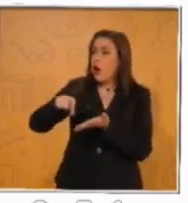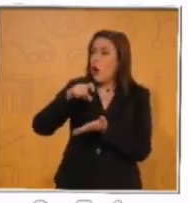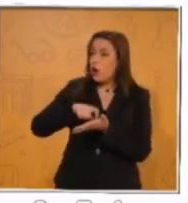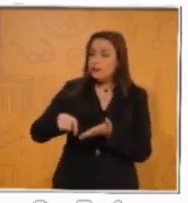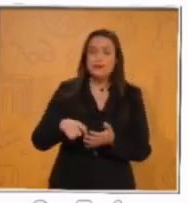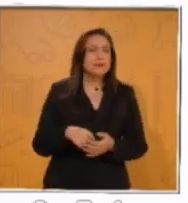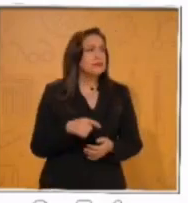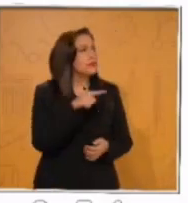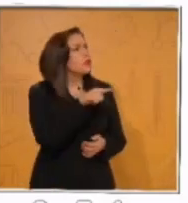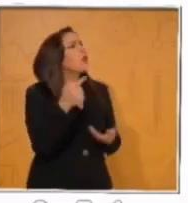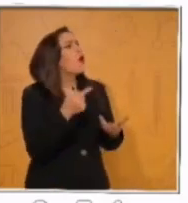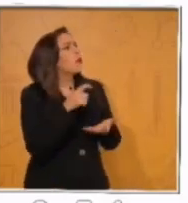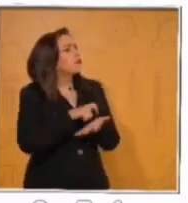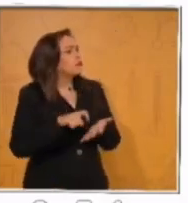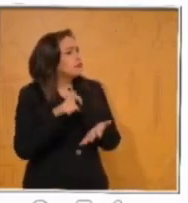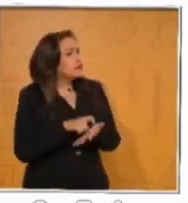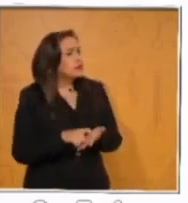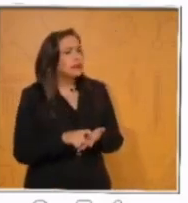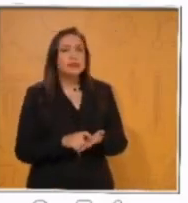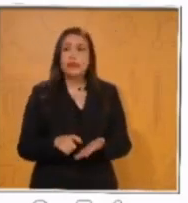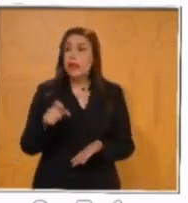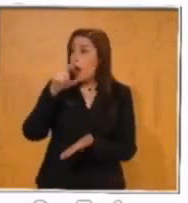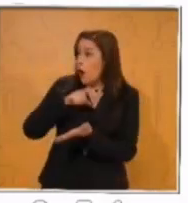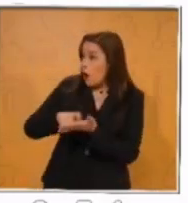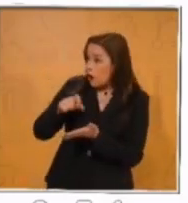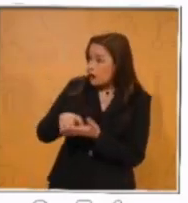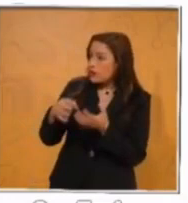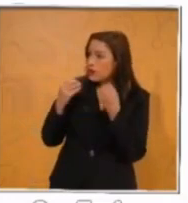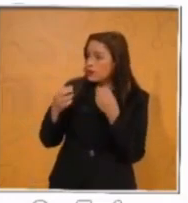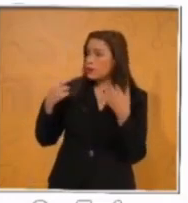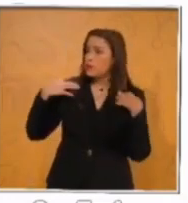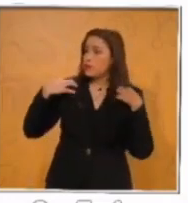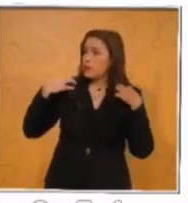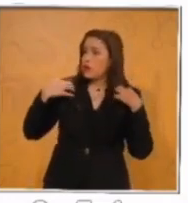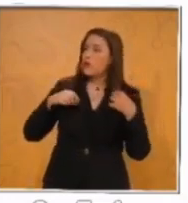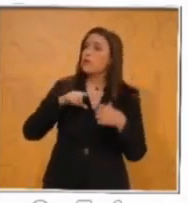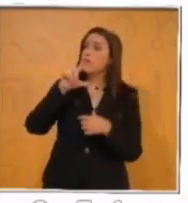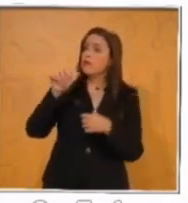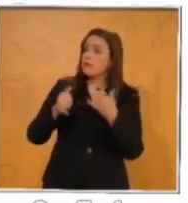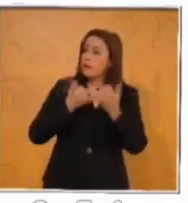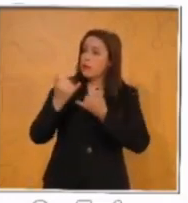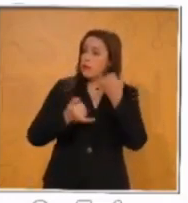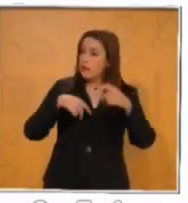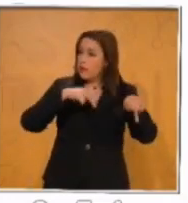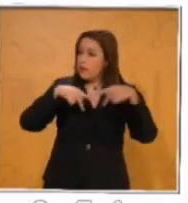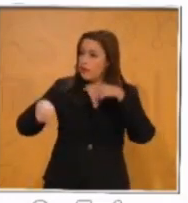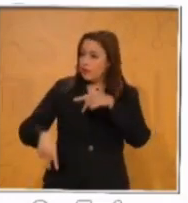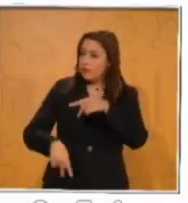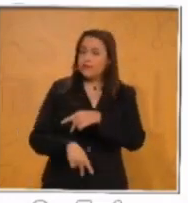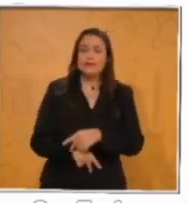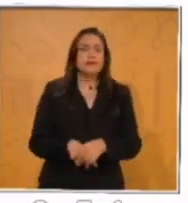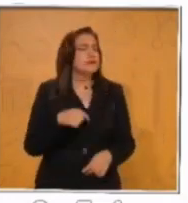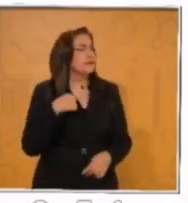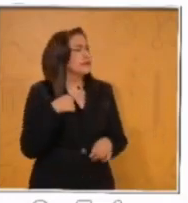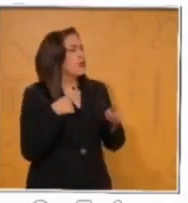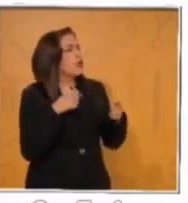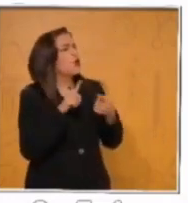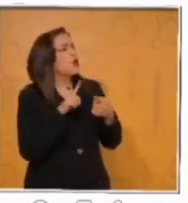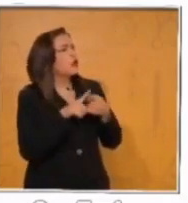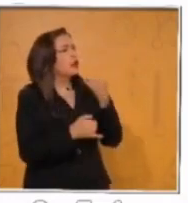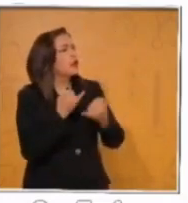What did you buy? I bought some new clothes. I also played soccer. Who did you play